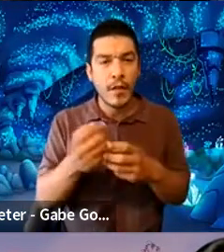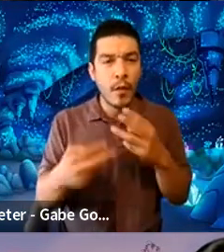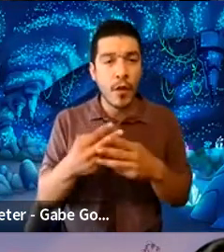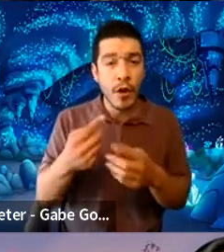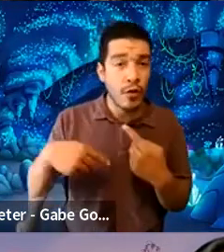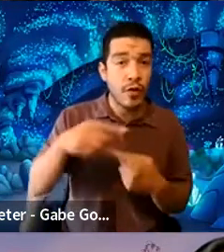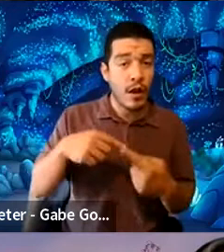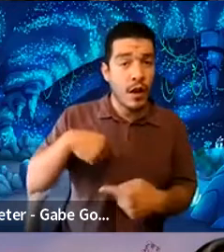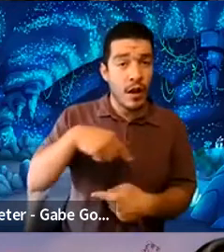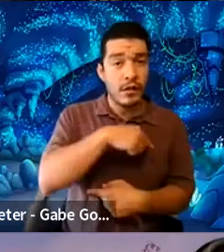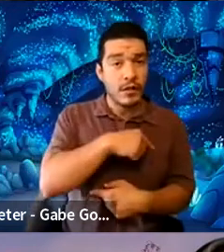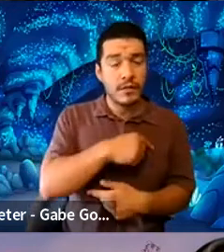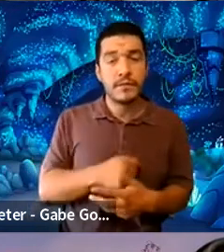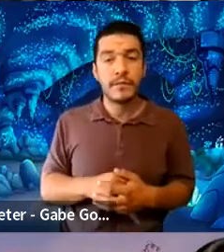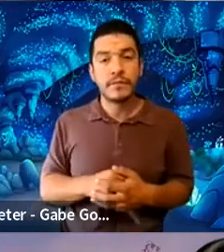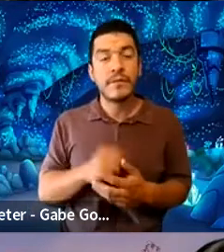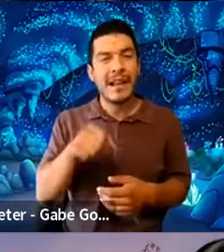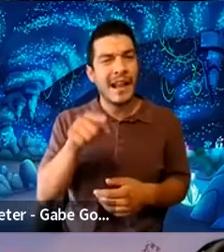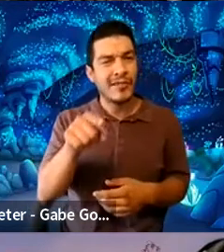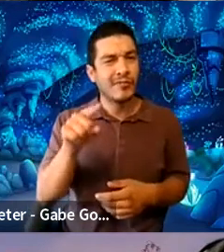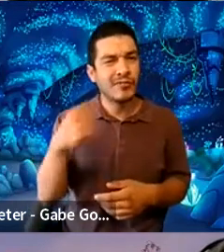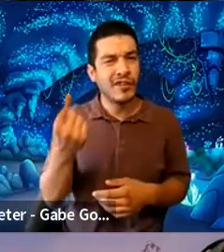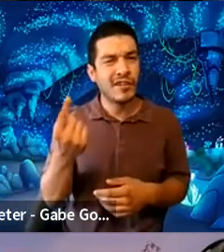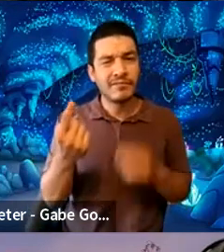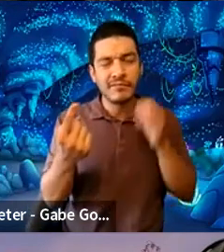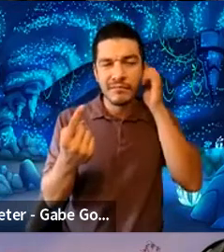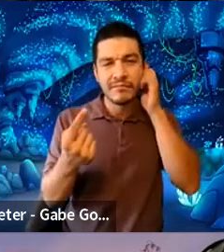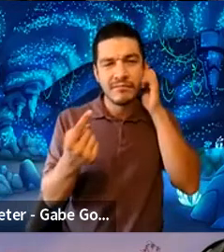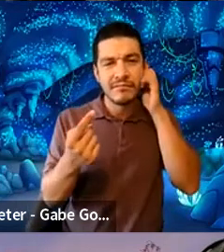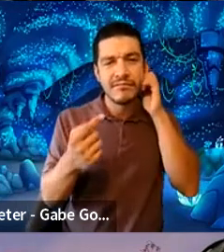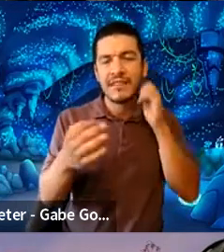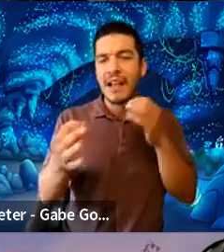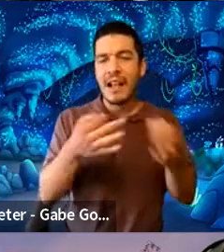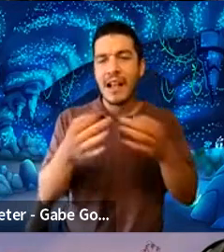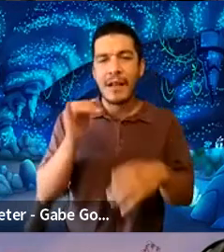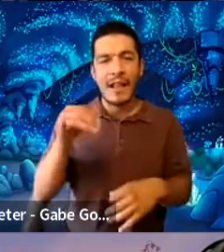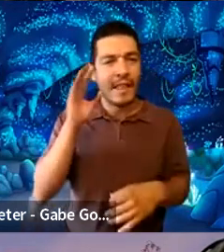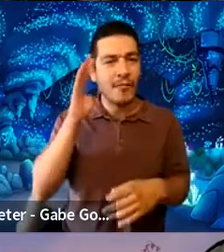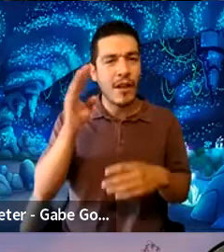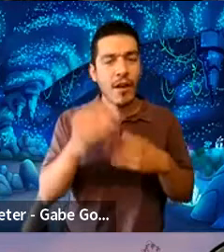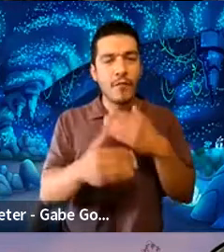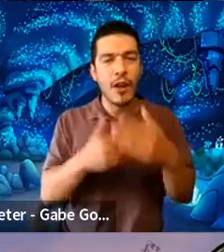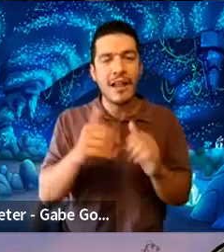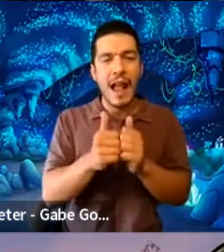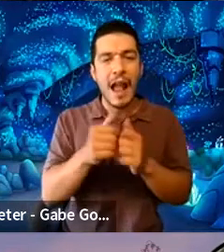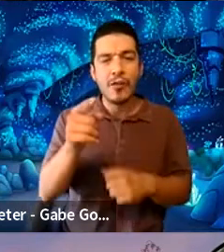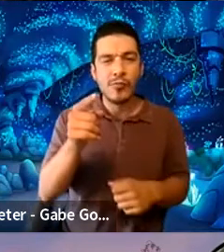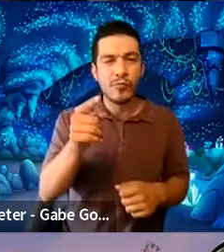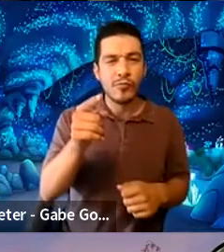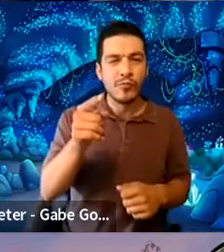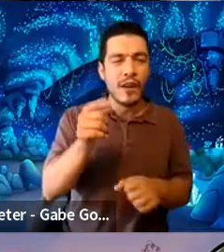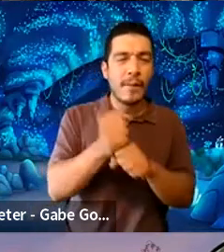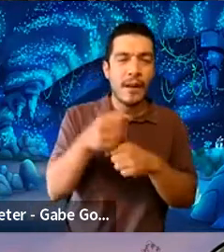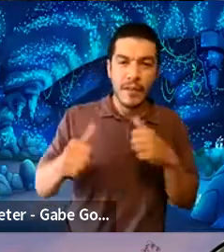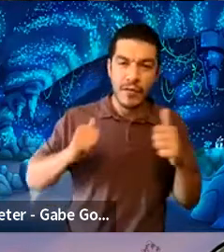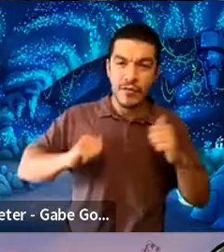it. And so can you just unpack the creative process on how you conceived of the